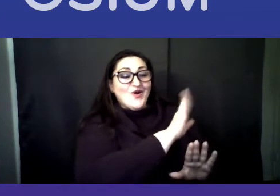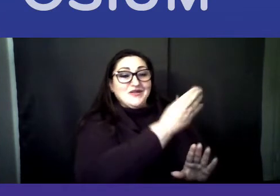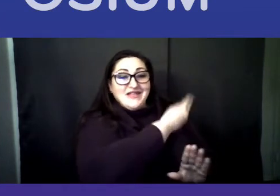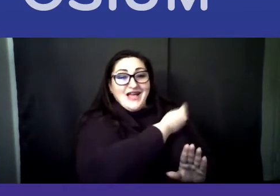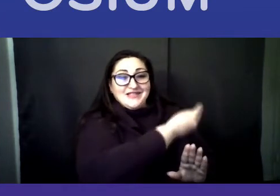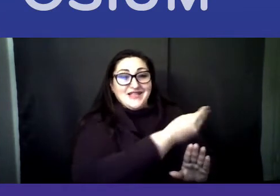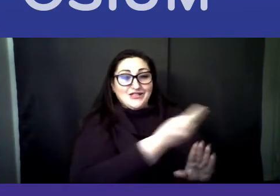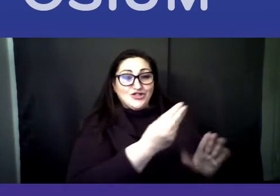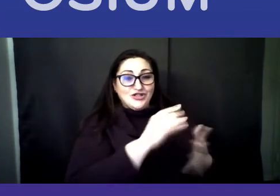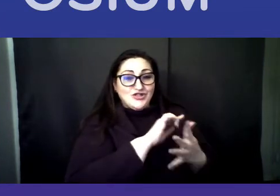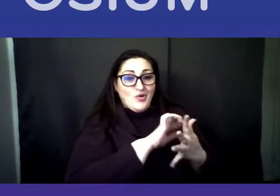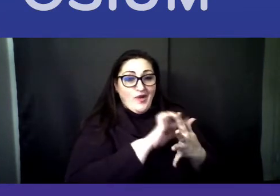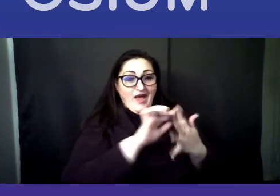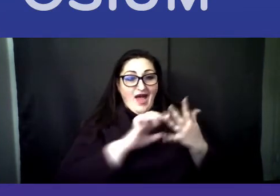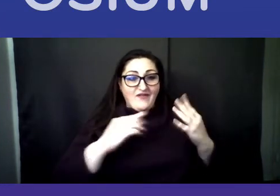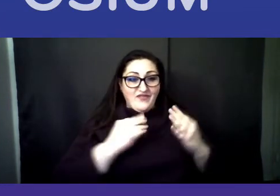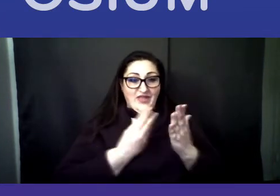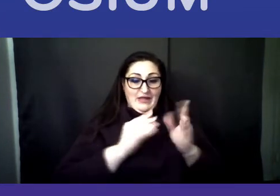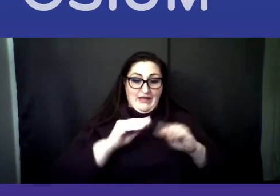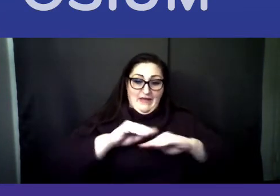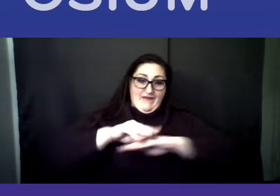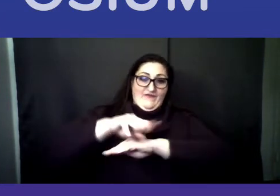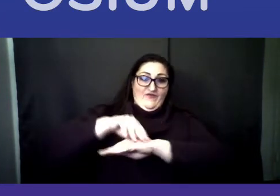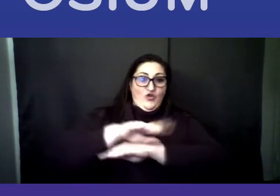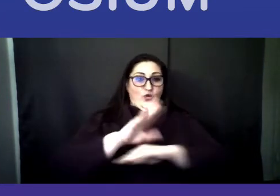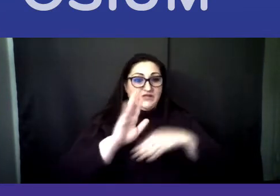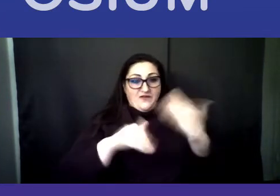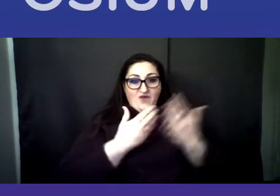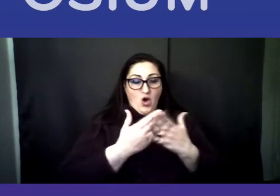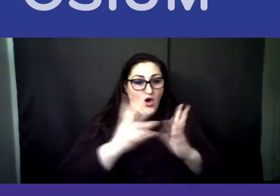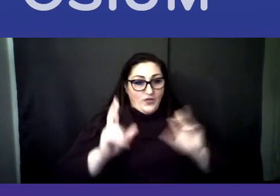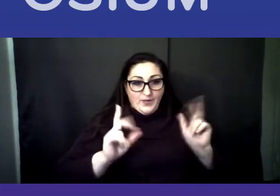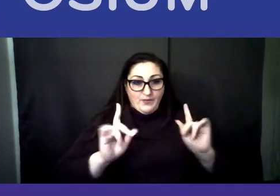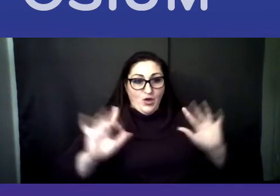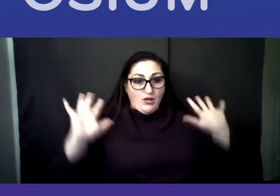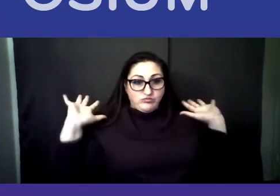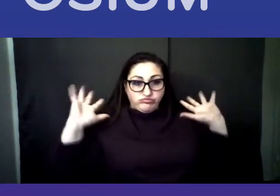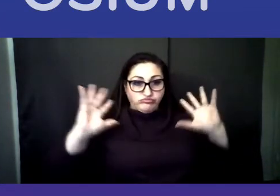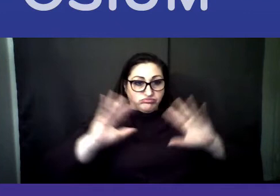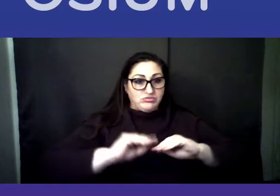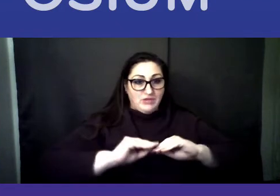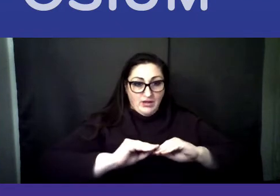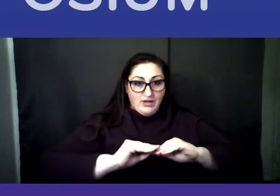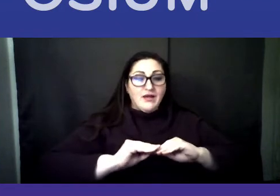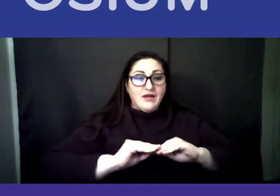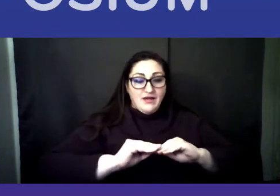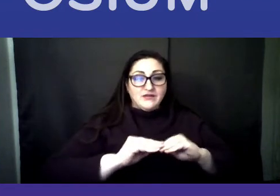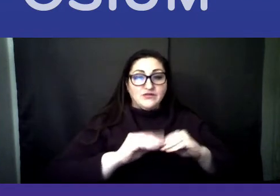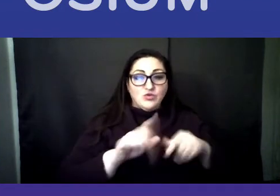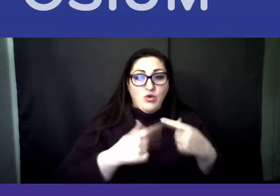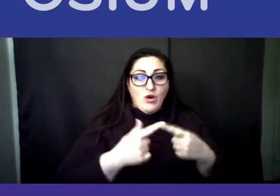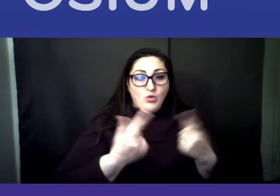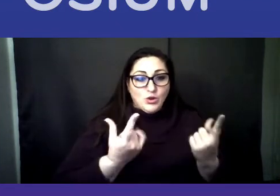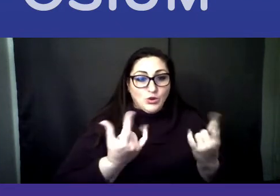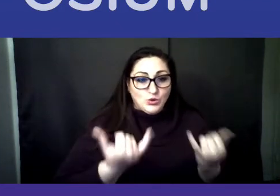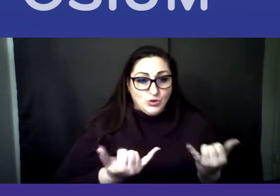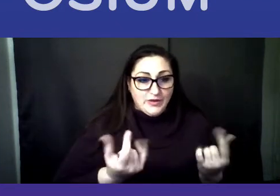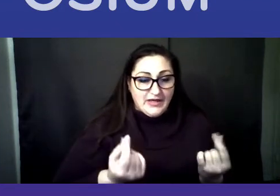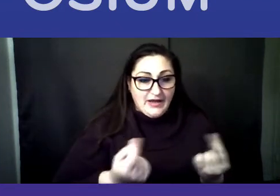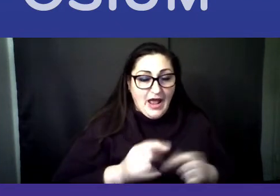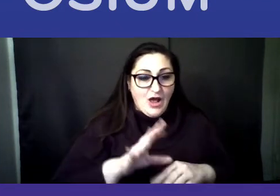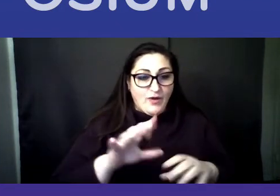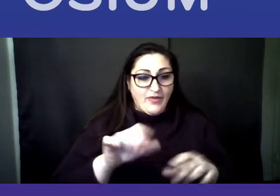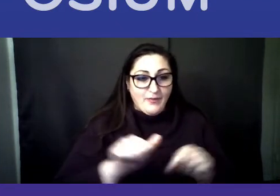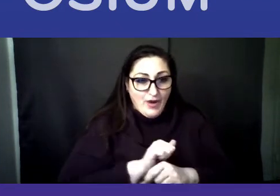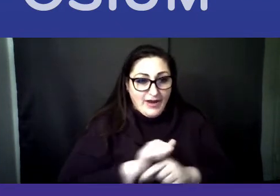the ancestors of your various practices? Yeah, and if so, what are those? And maybe how can